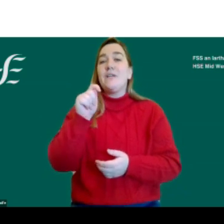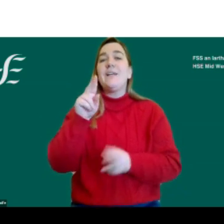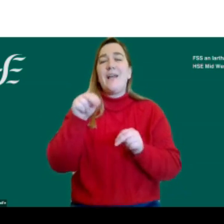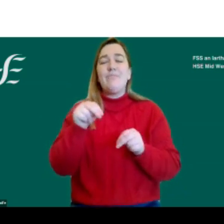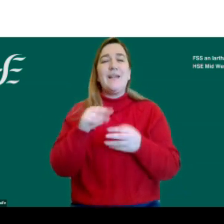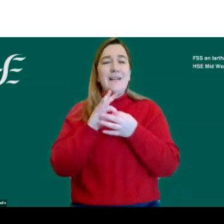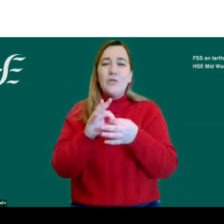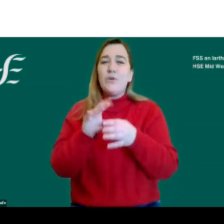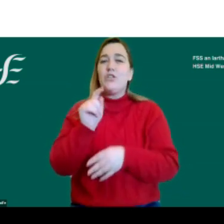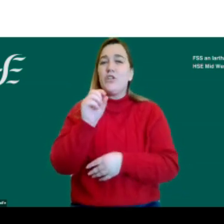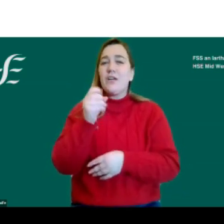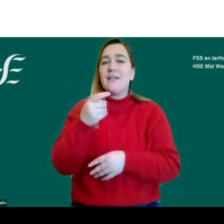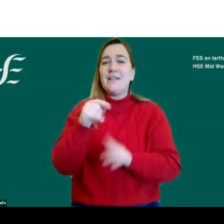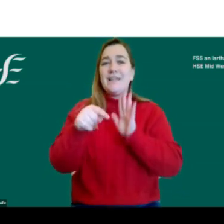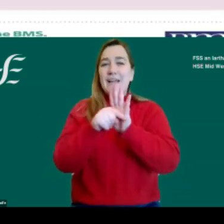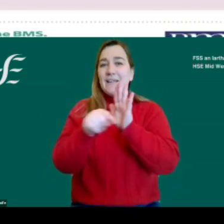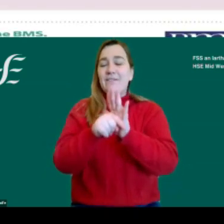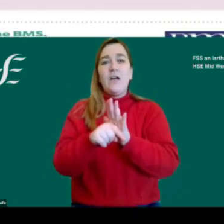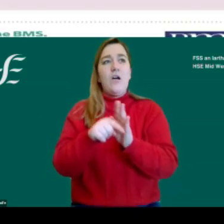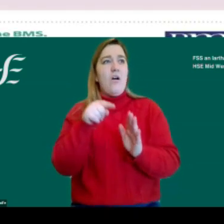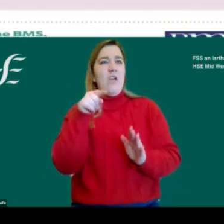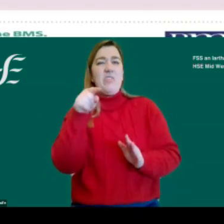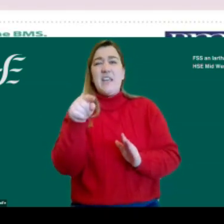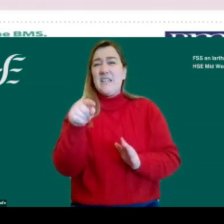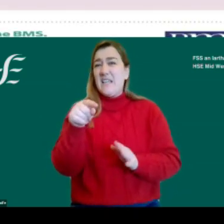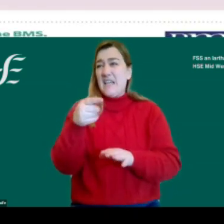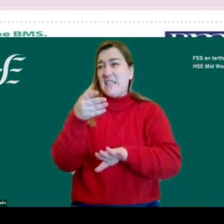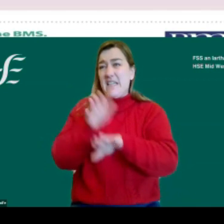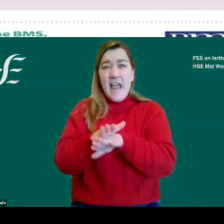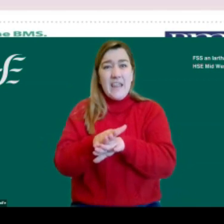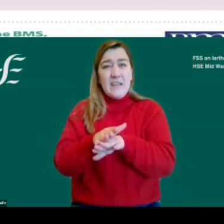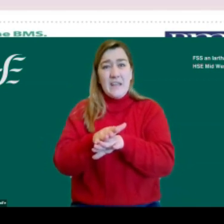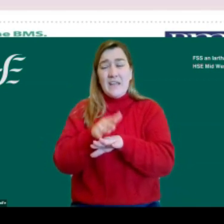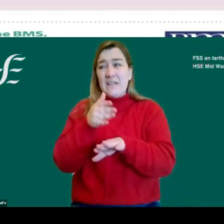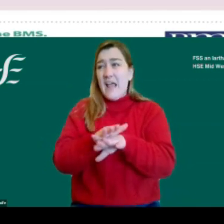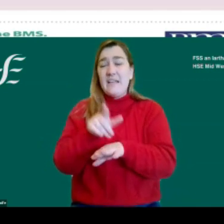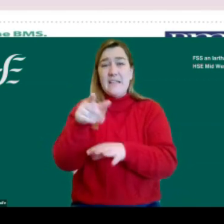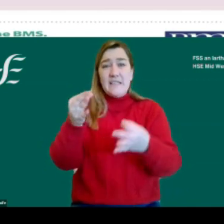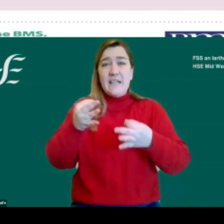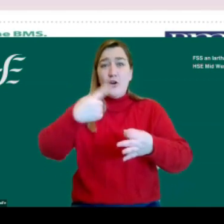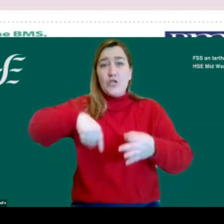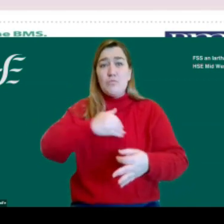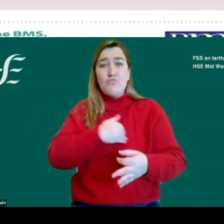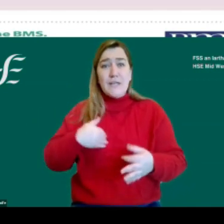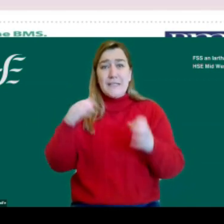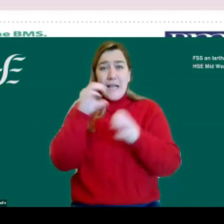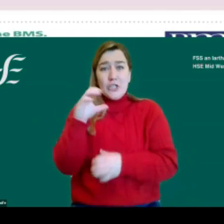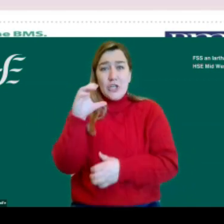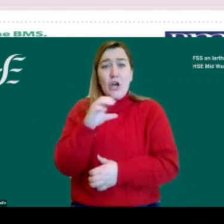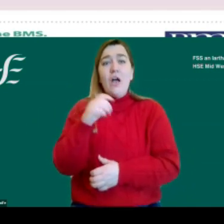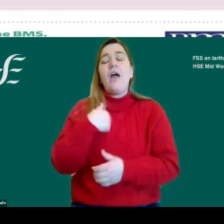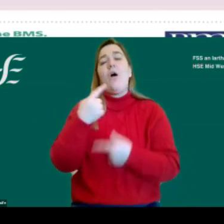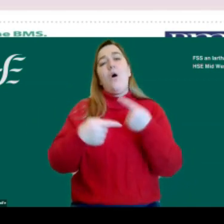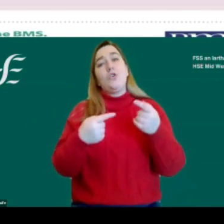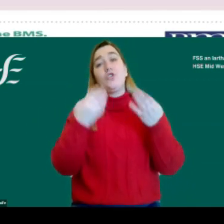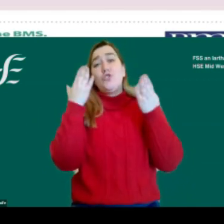everyone breast cancer and all of that, which is completely untrue. And I always take out this, it's from the Women's Health Concern, that website I was talking about earlier,